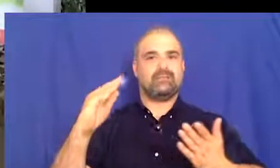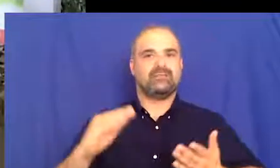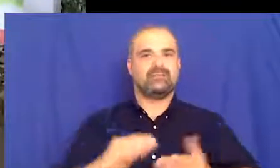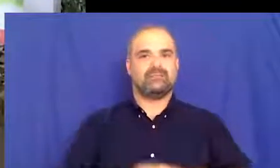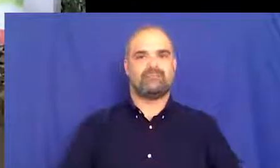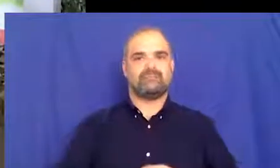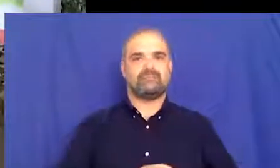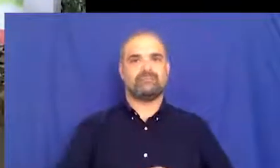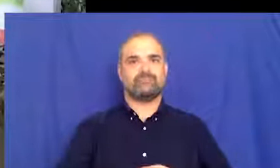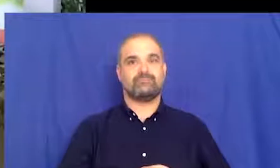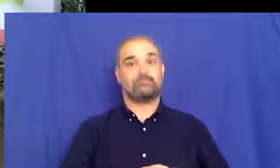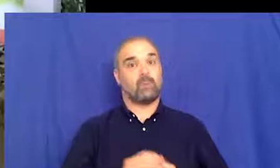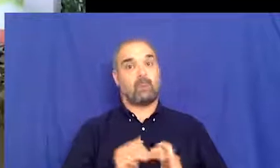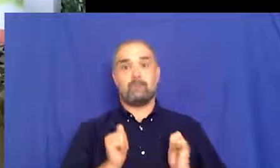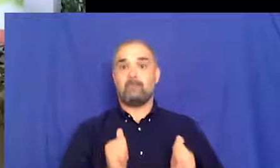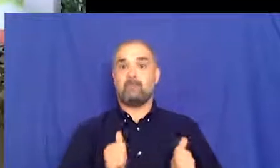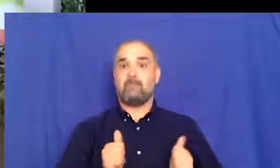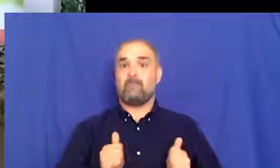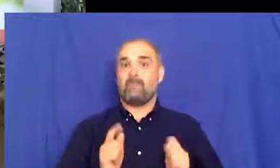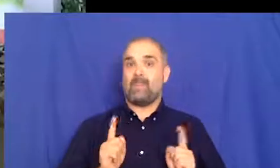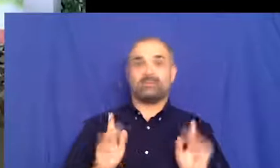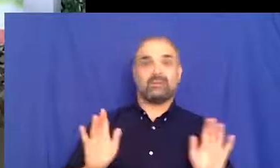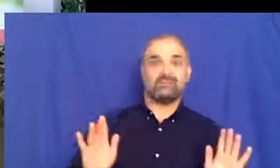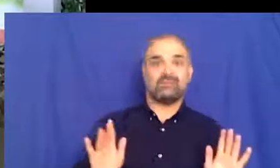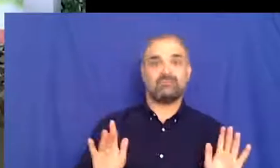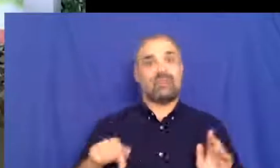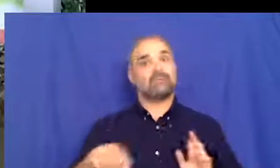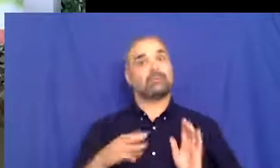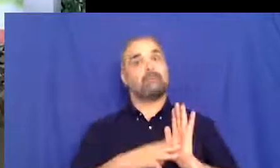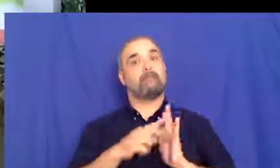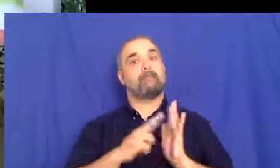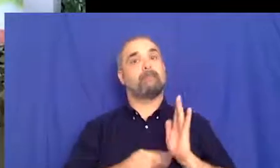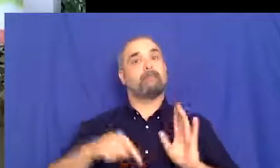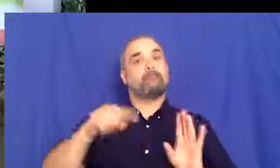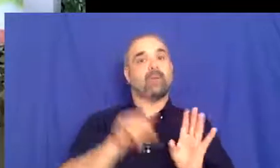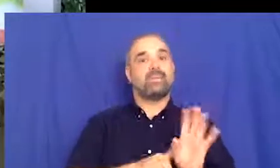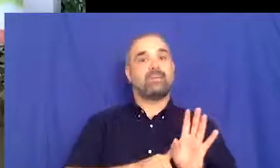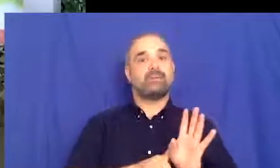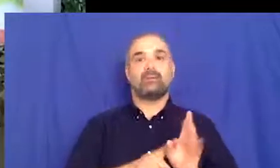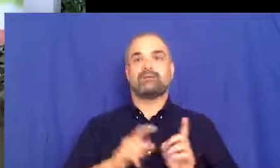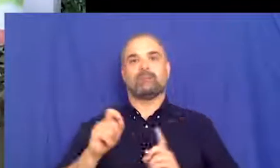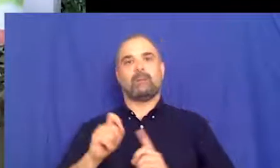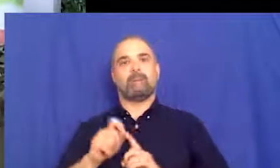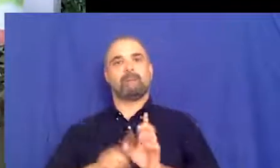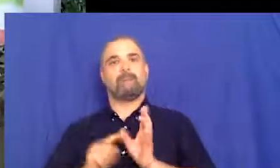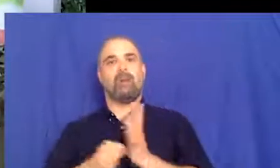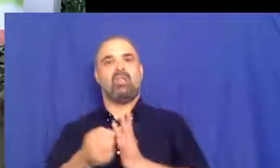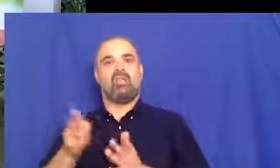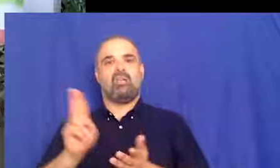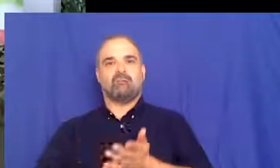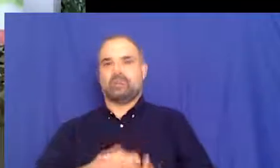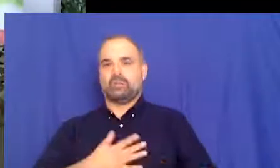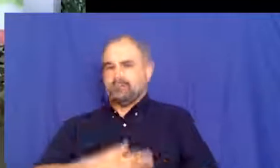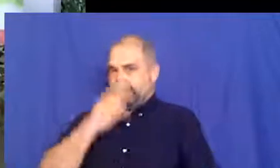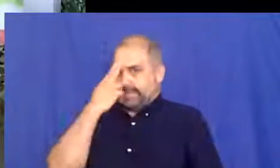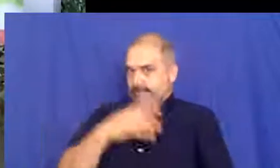with no bits left on them. So yeah, that guys is Monty the Python. Again, I'm sorry about the name.